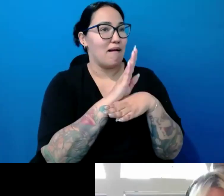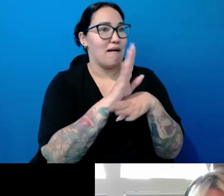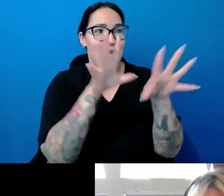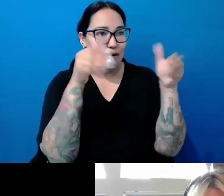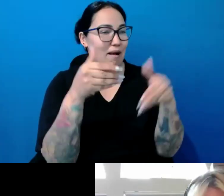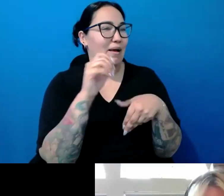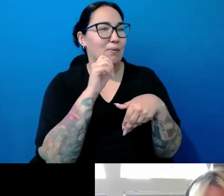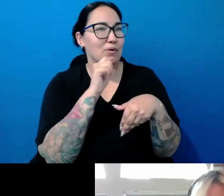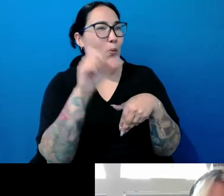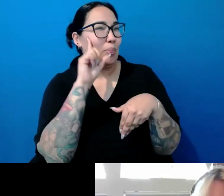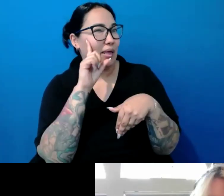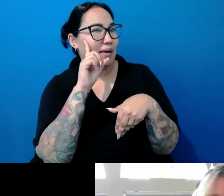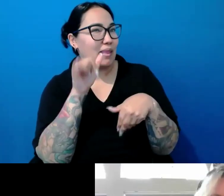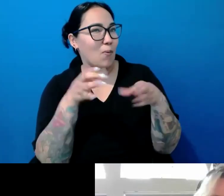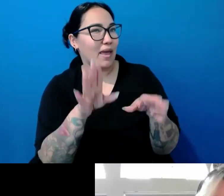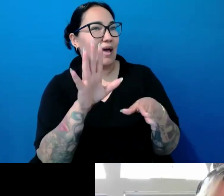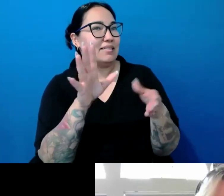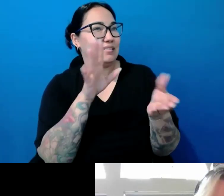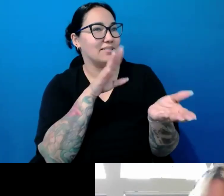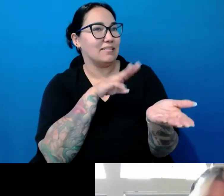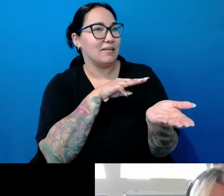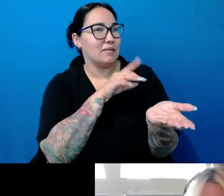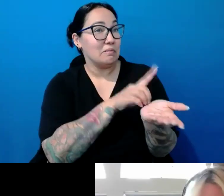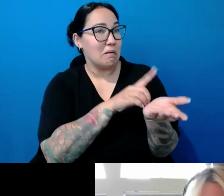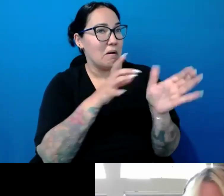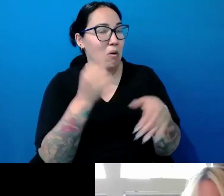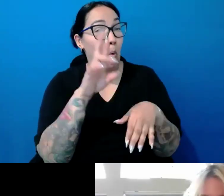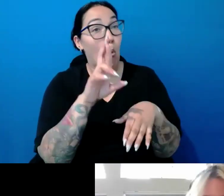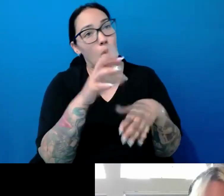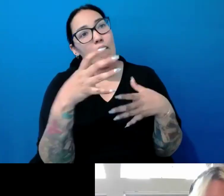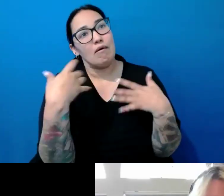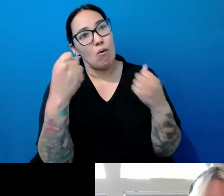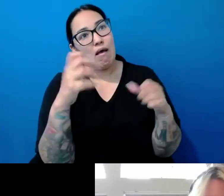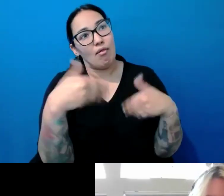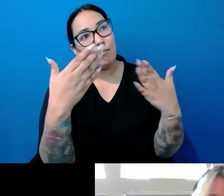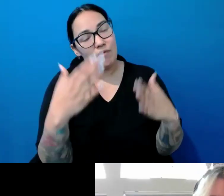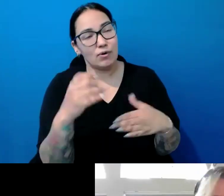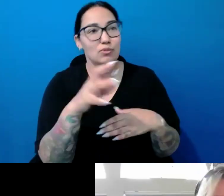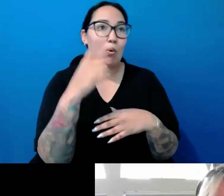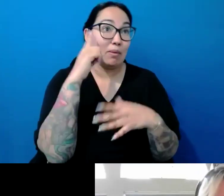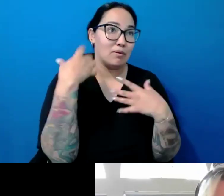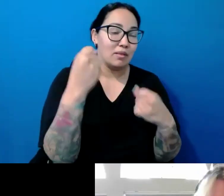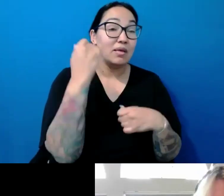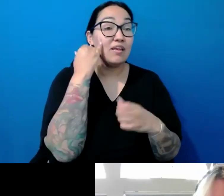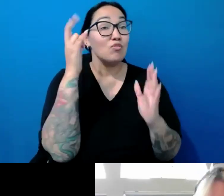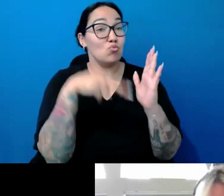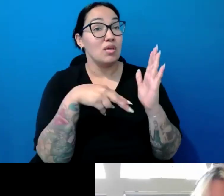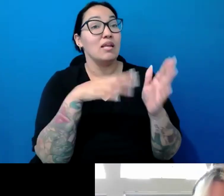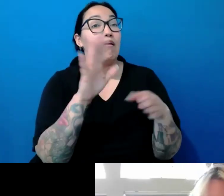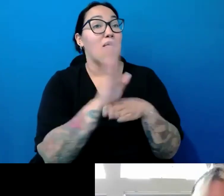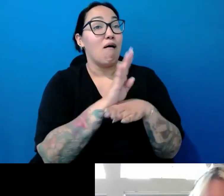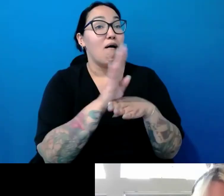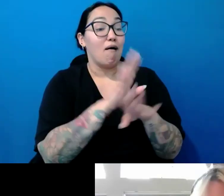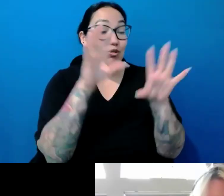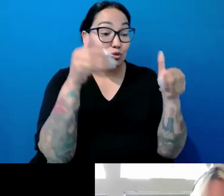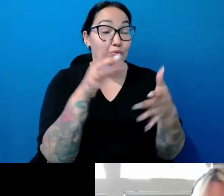of ourselves as physicians, but if you really, or healthcare providers or mental health providers, if you read entrepreneurial spirit, like that is